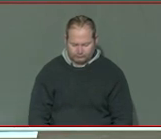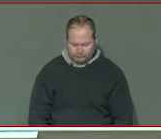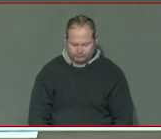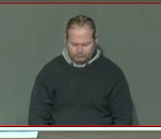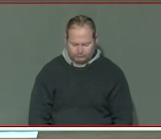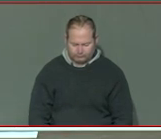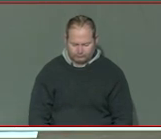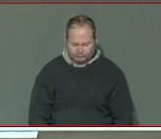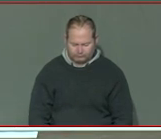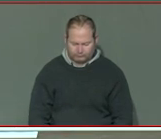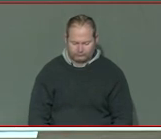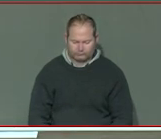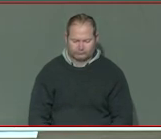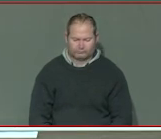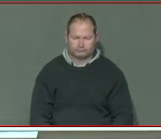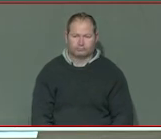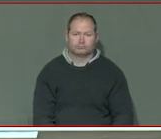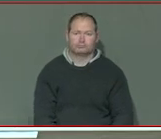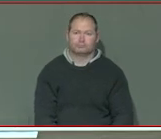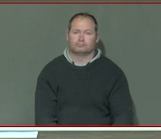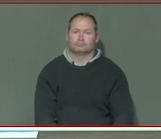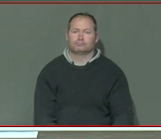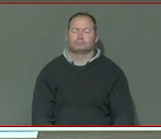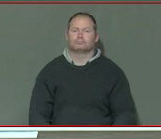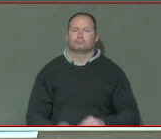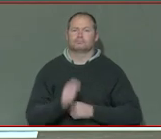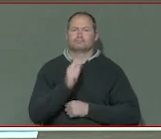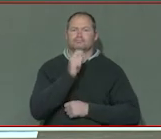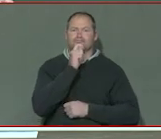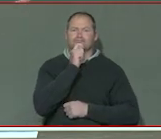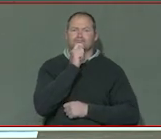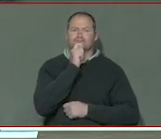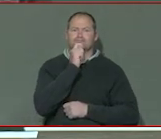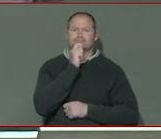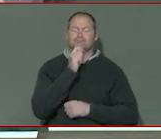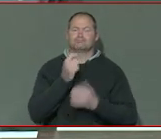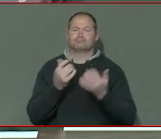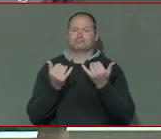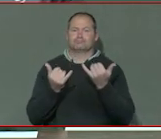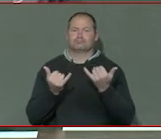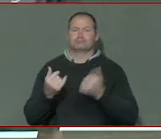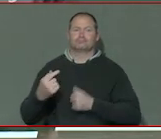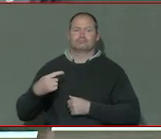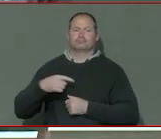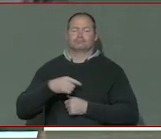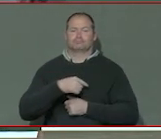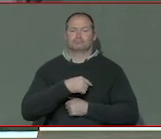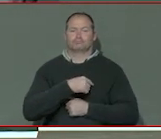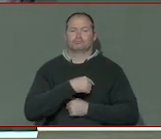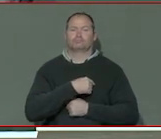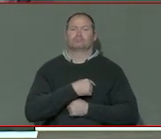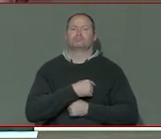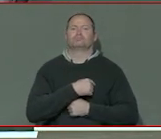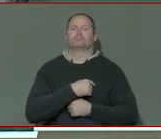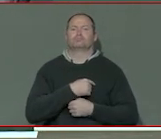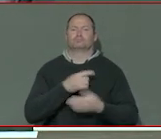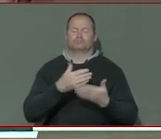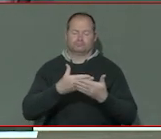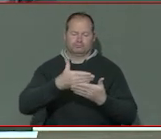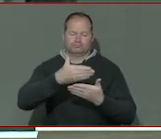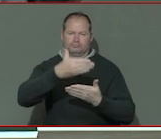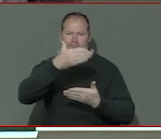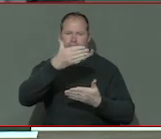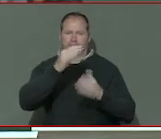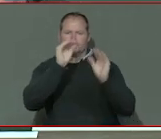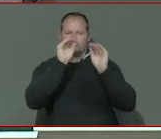This morning we're going to look at reconciliations, our creditors and the statement, as well as our